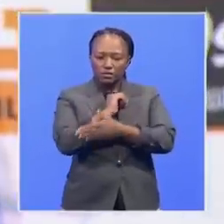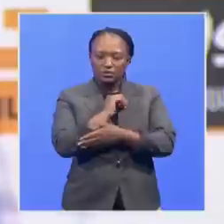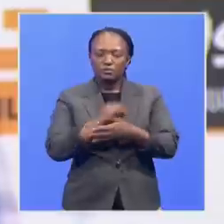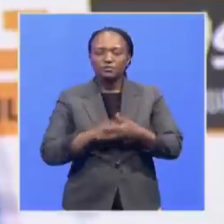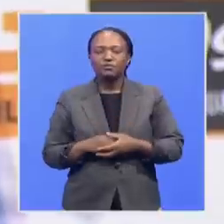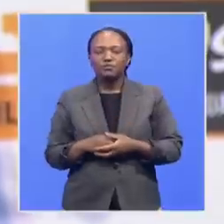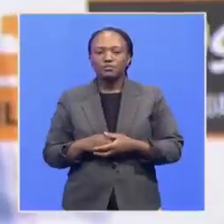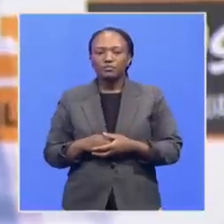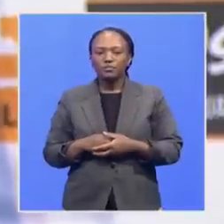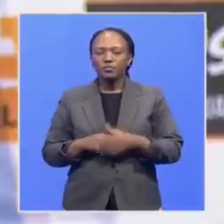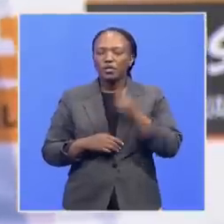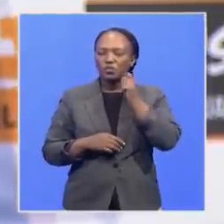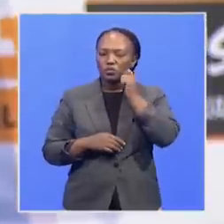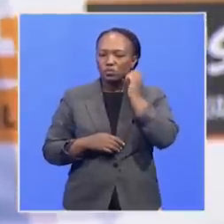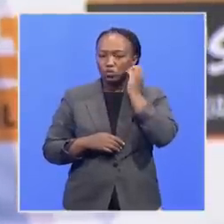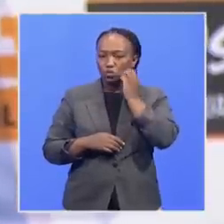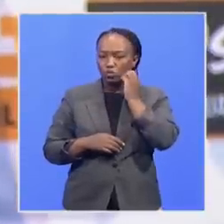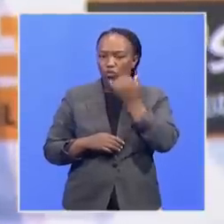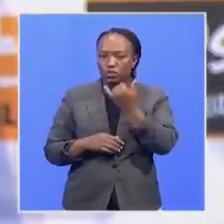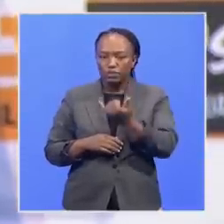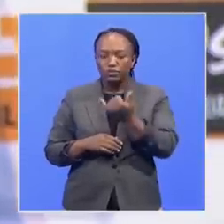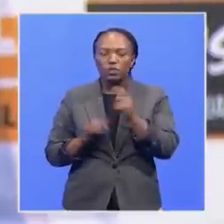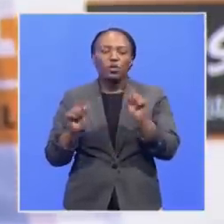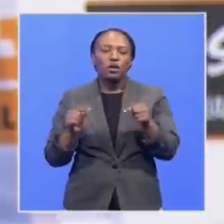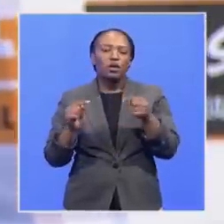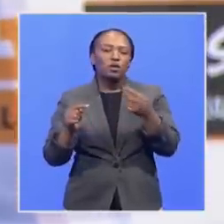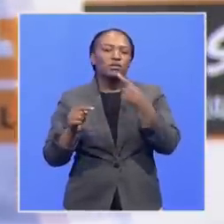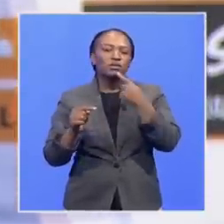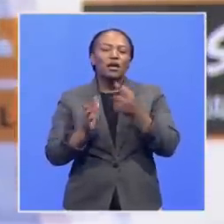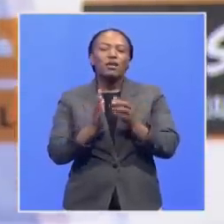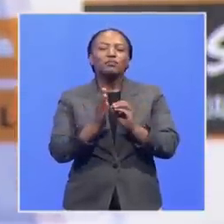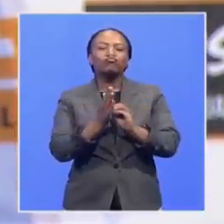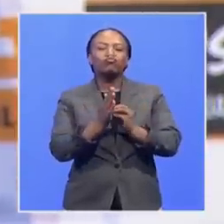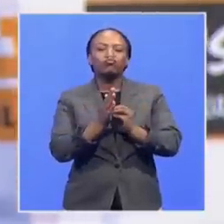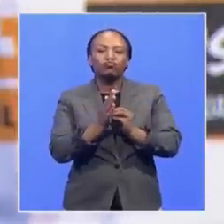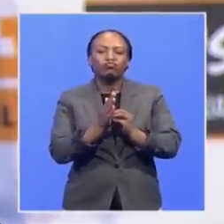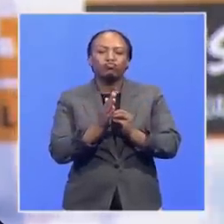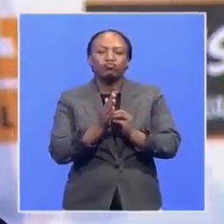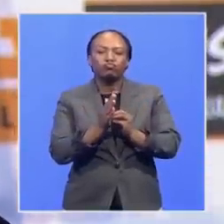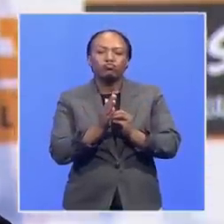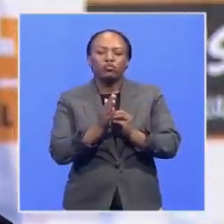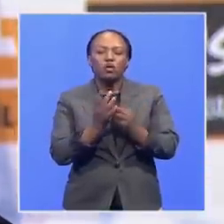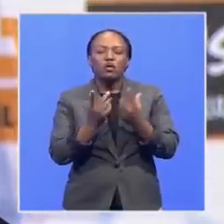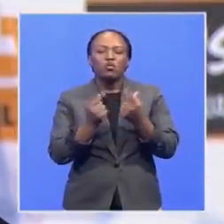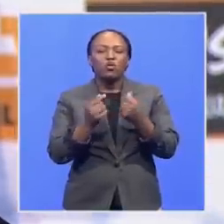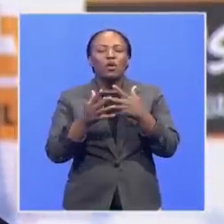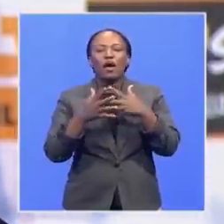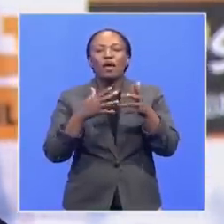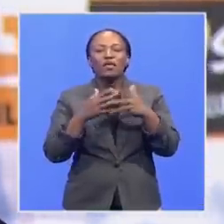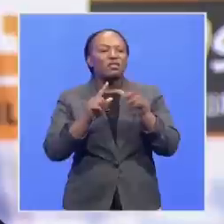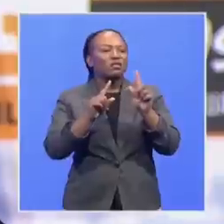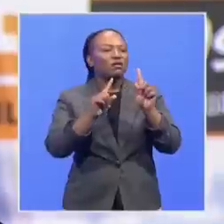le tokologo ha ditsotsi di tsamaya go gotlhe ba etsa ntwe ba rata.